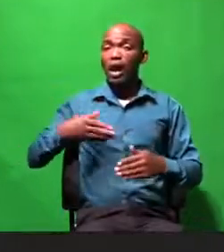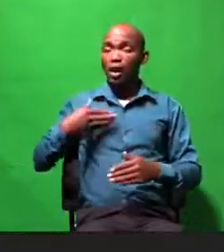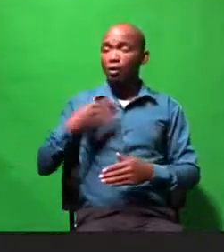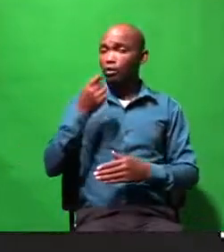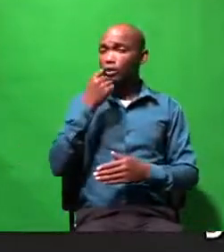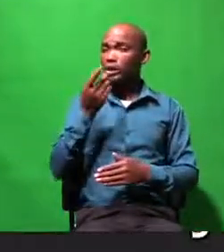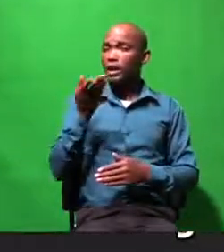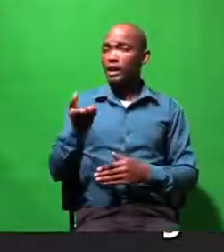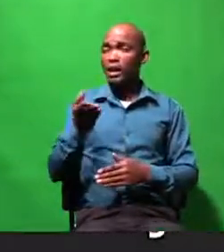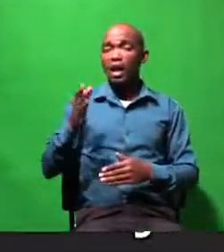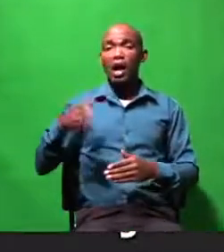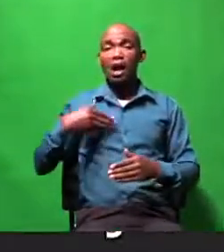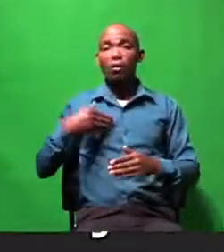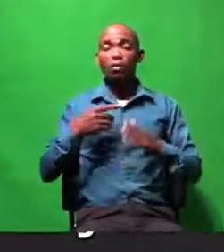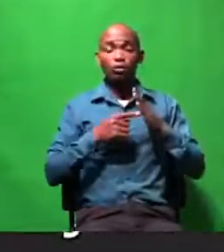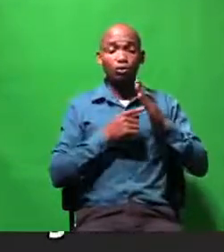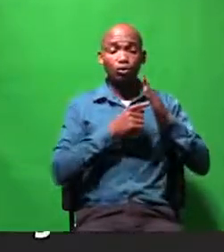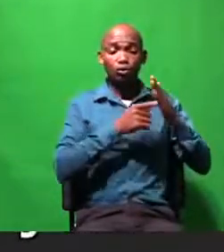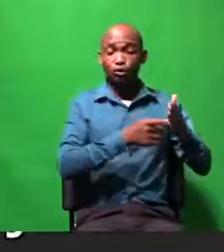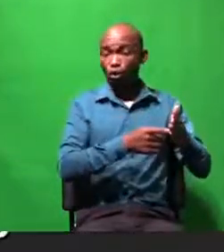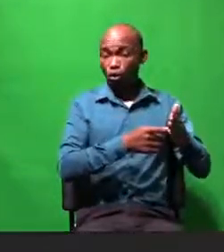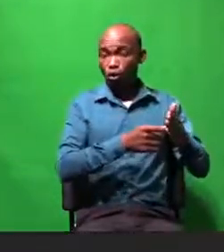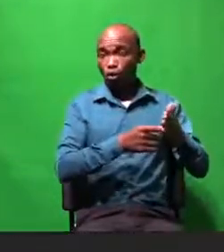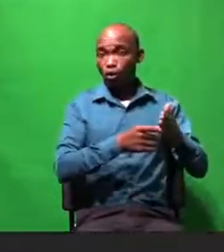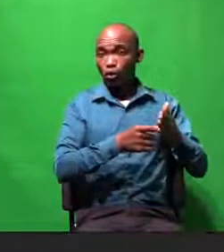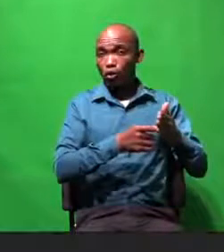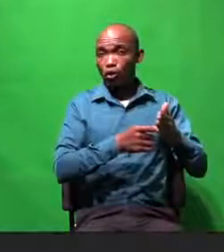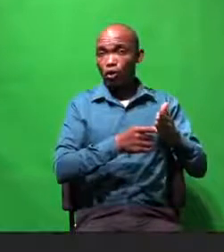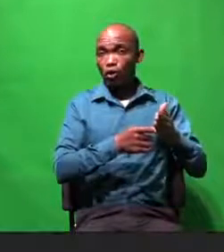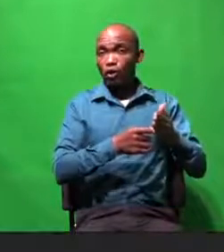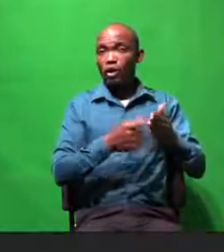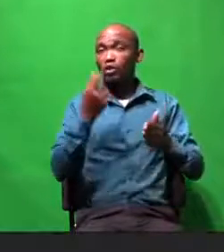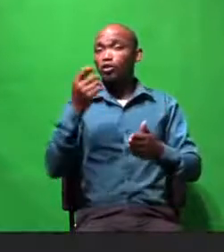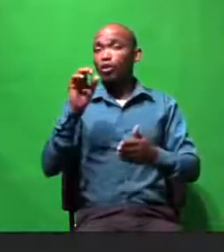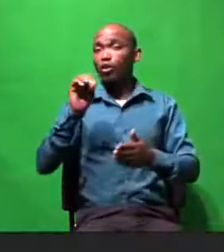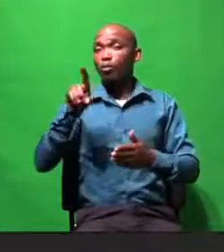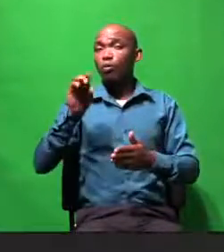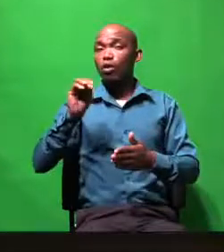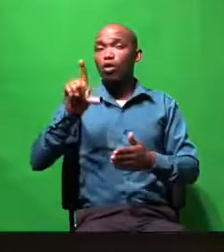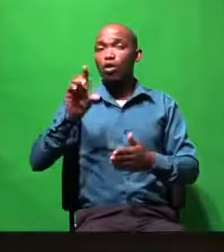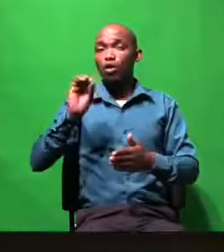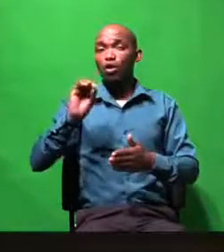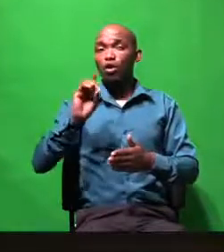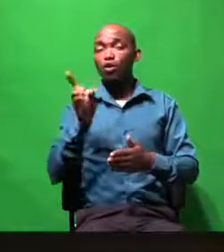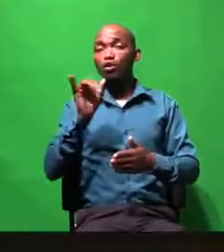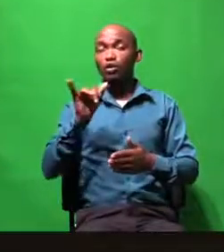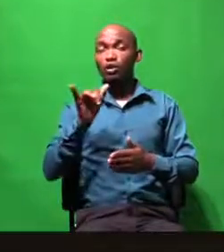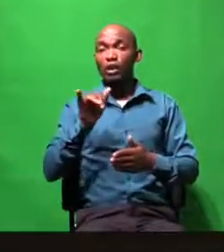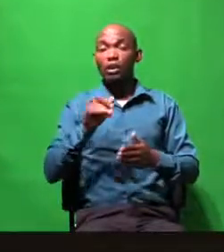want to show the major feature, or I want to show the topology. When we say topology, we mean the